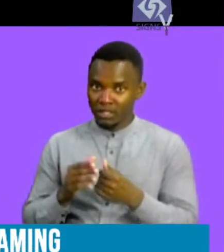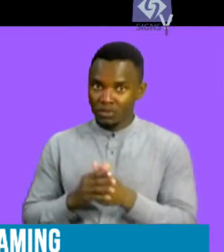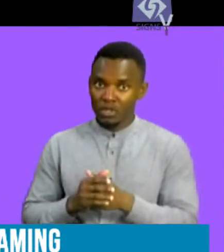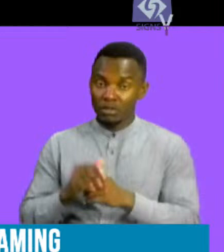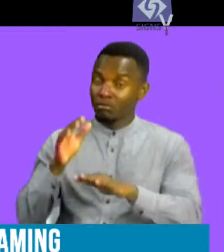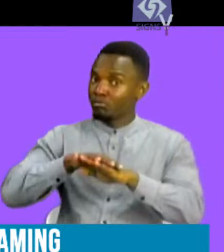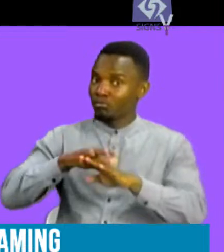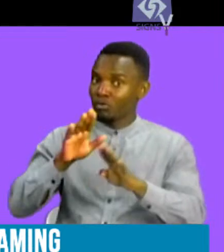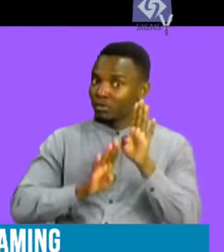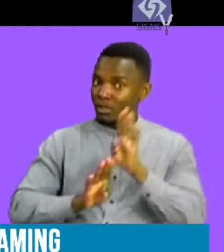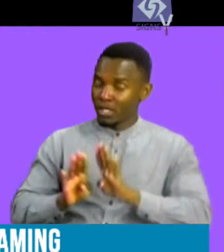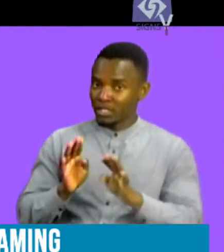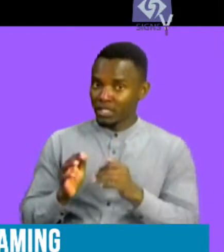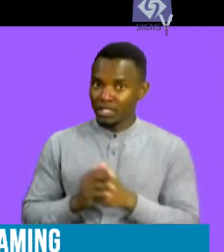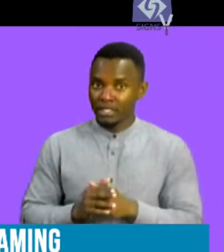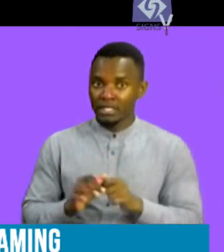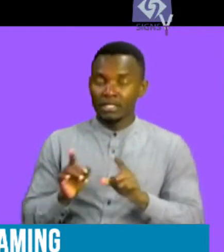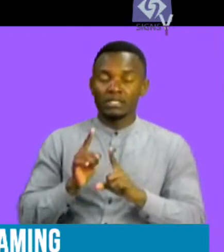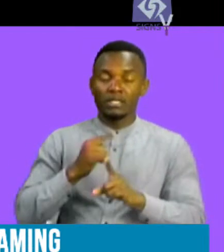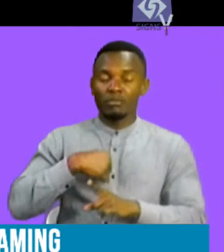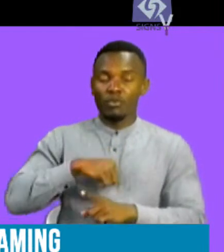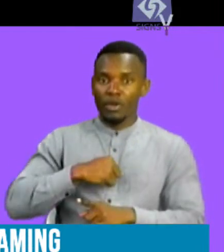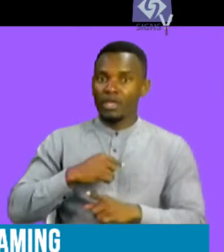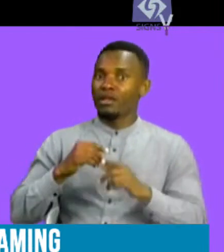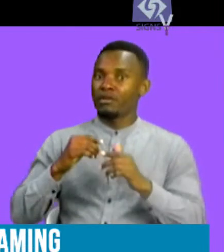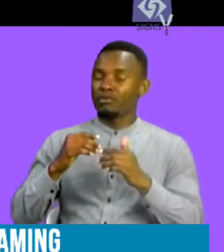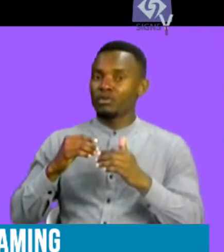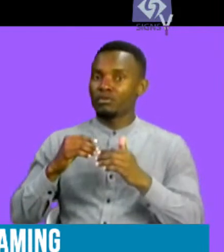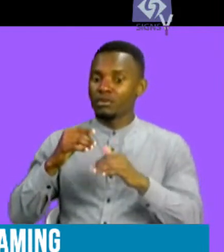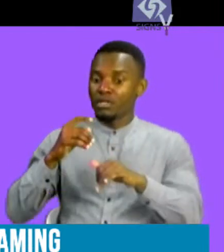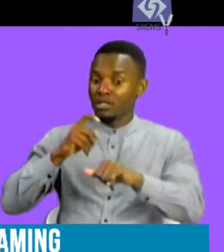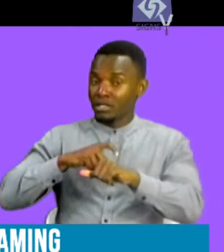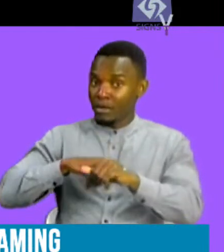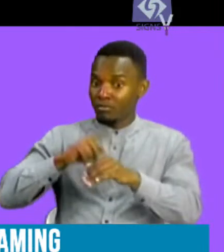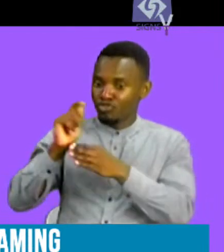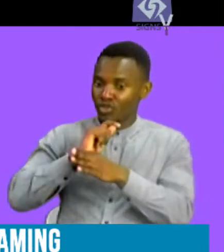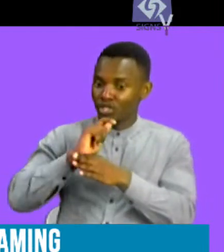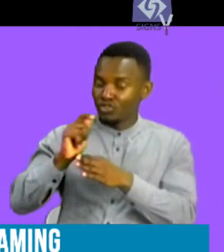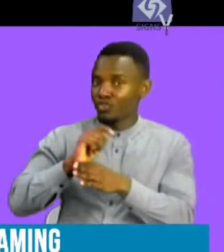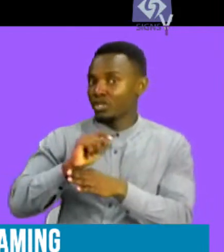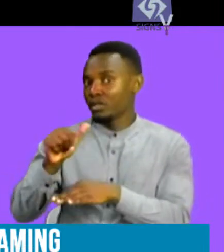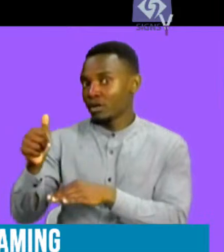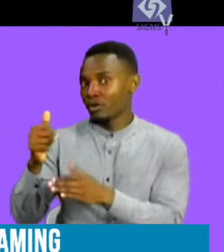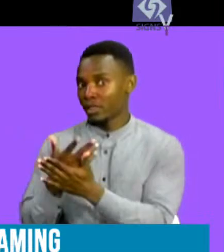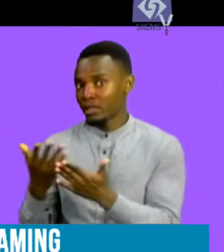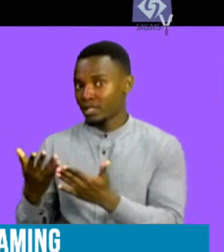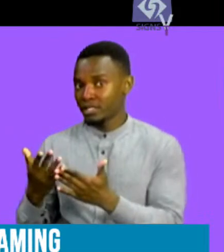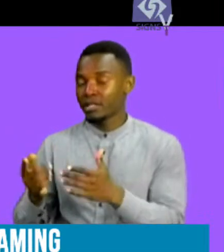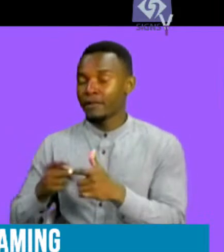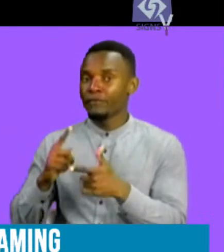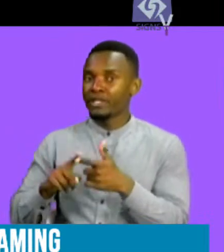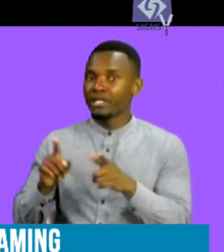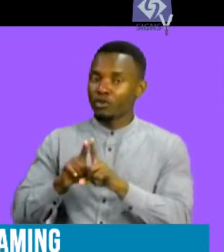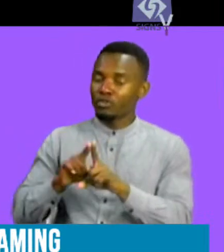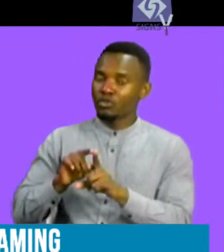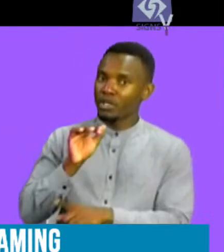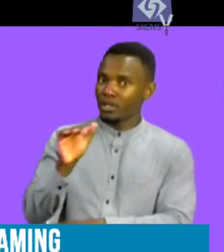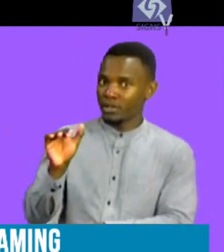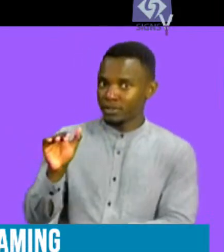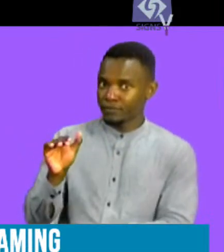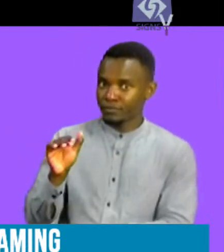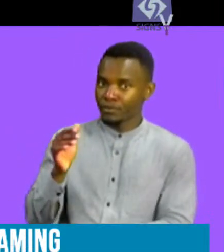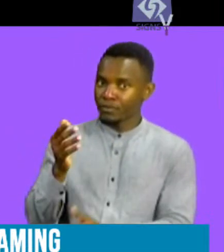areas of HIV, nutrition. When they're going to train on other key aspects, we ask them, can we